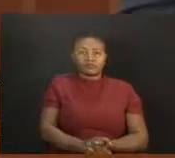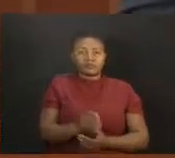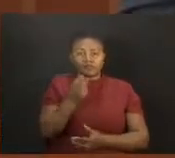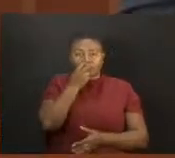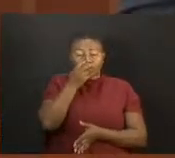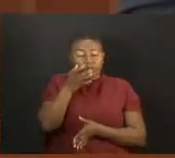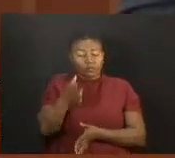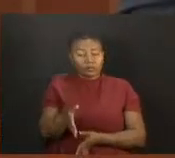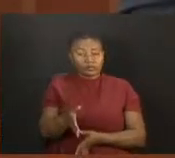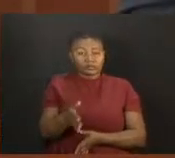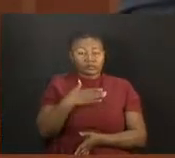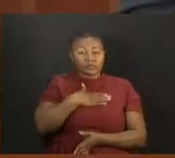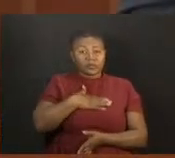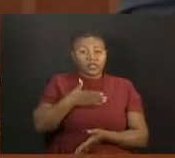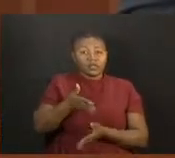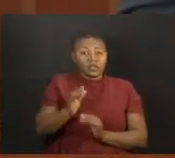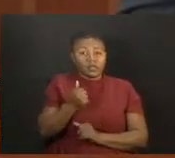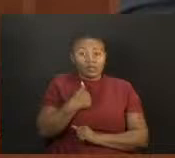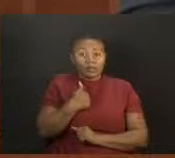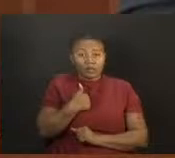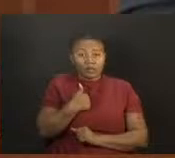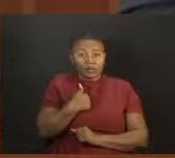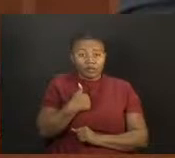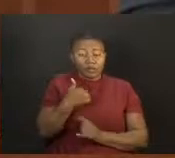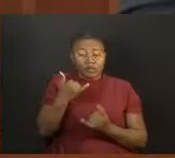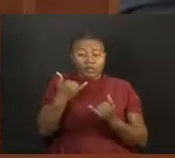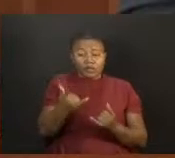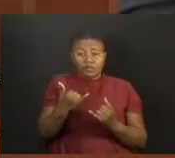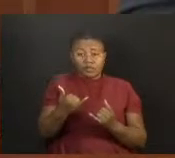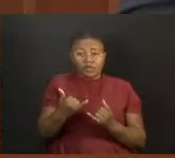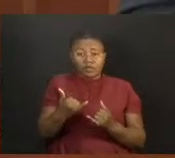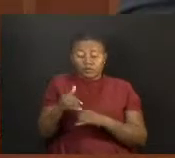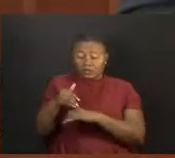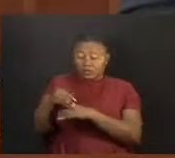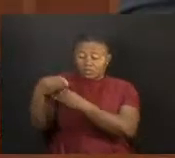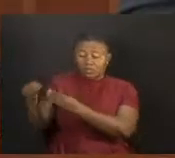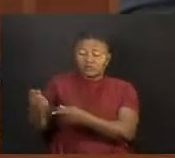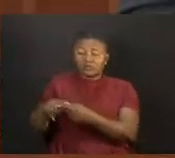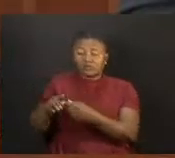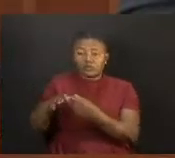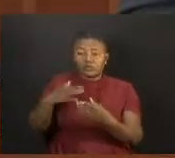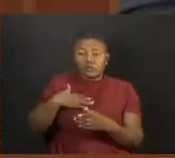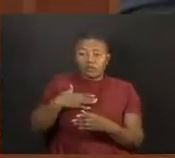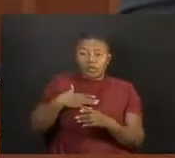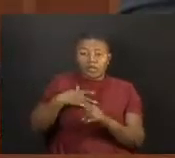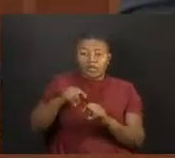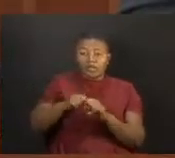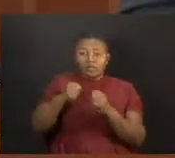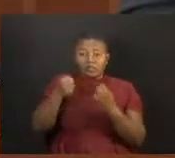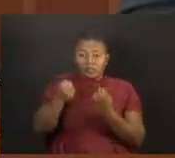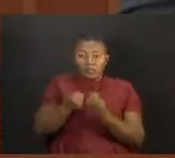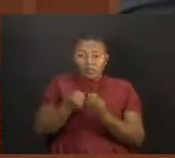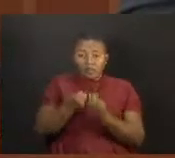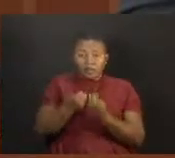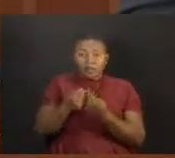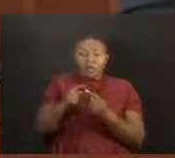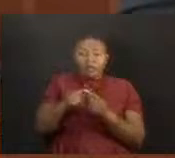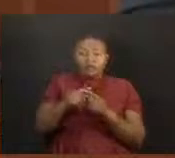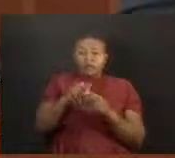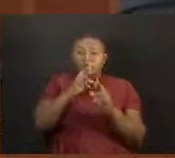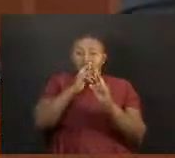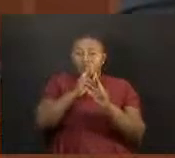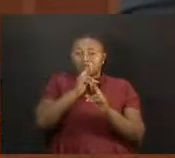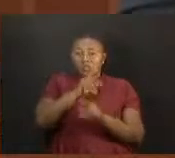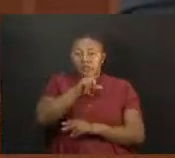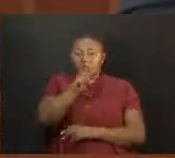Speaker, permit me to now defer to my colleagues, and then we will take the questions one by one.